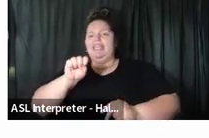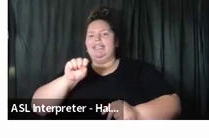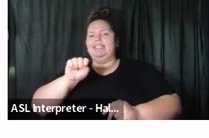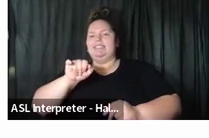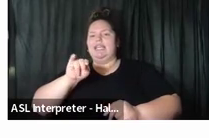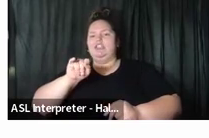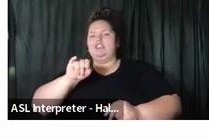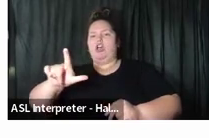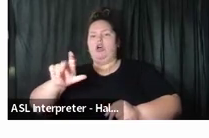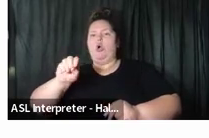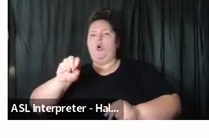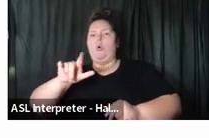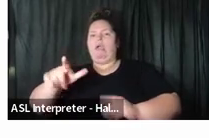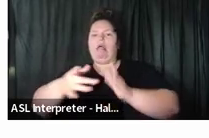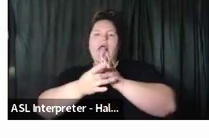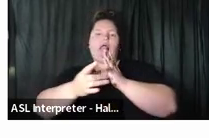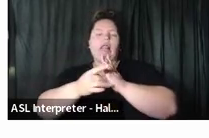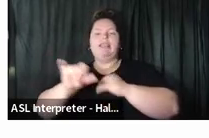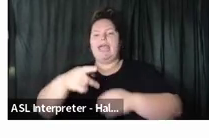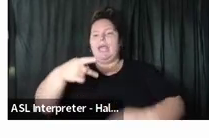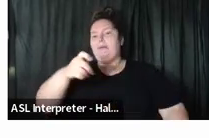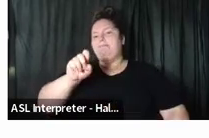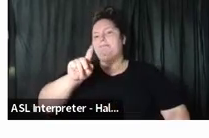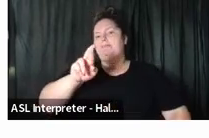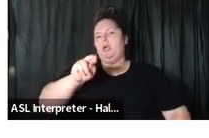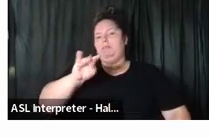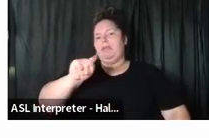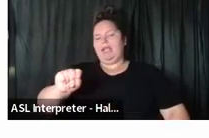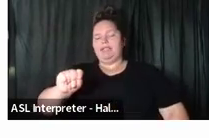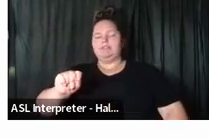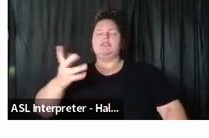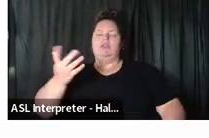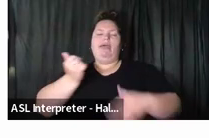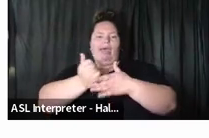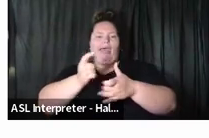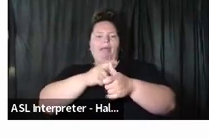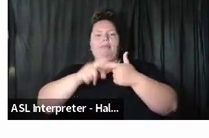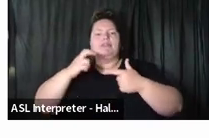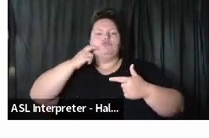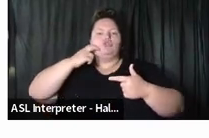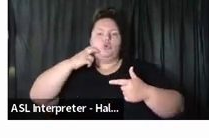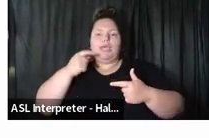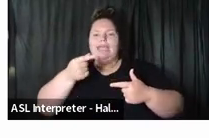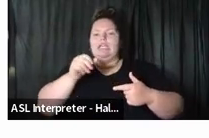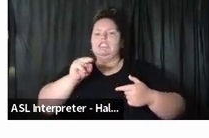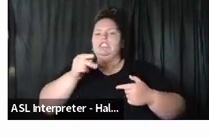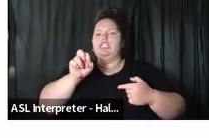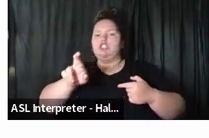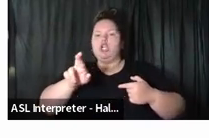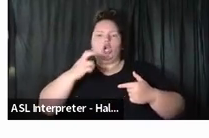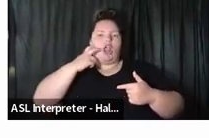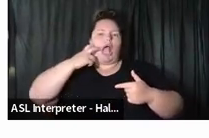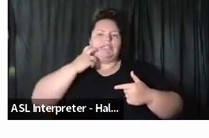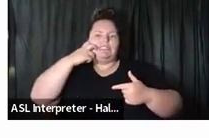or chewing ginger gum, or there's also like the Dramamine medicine or the patches that people can wear